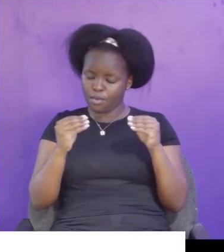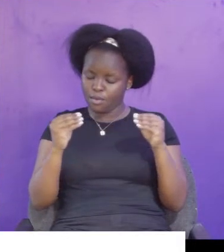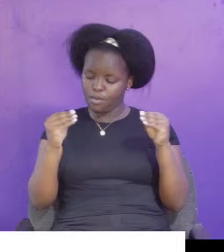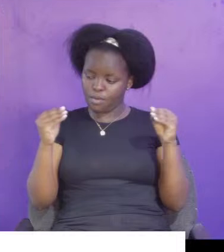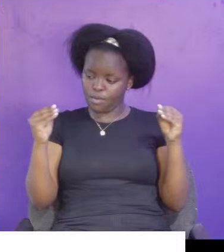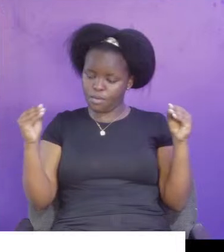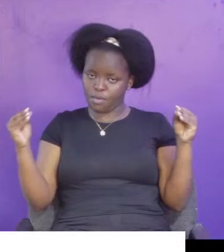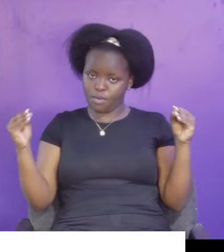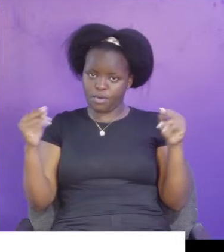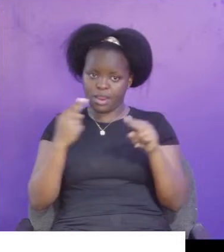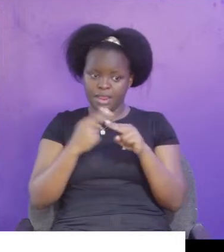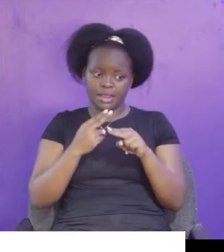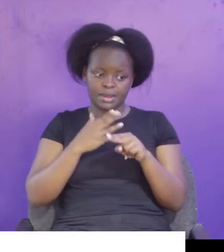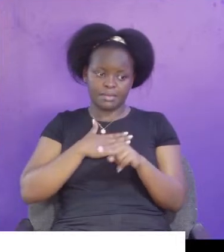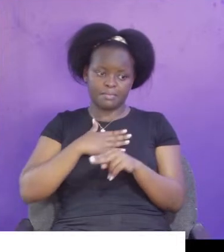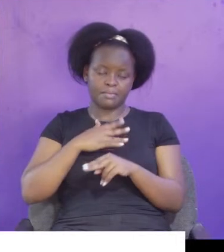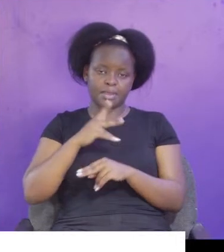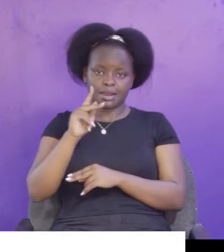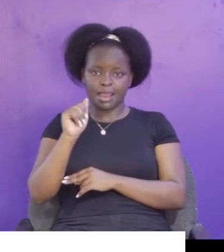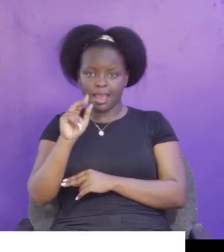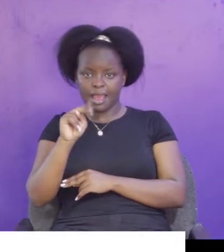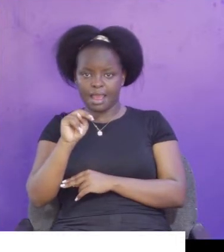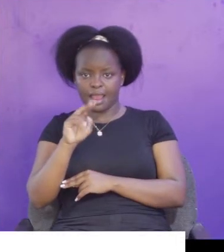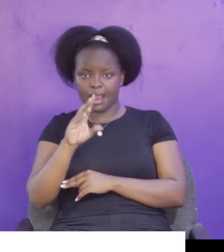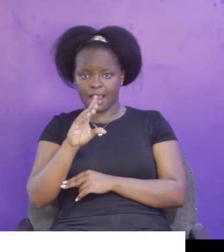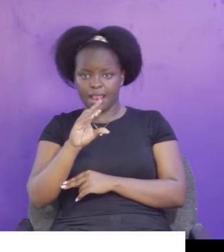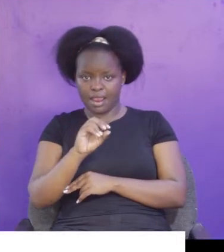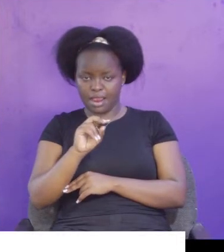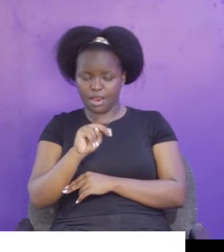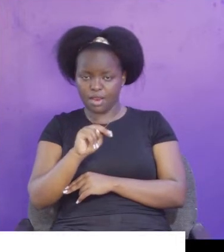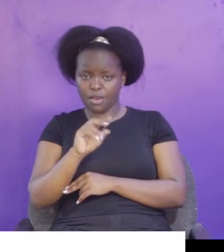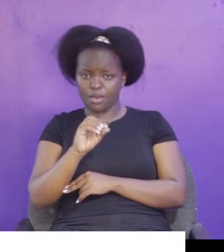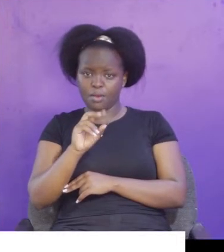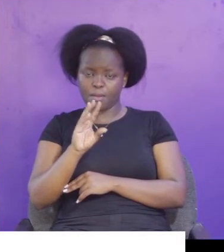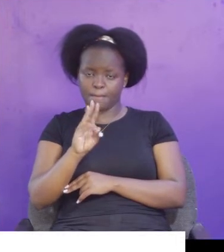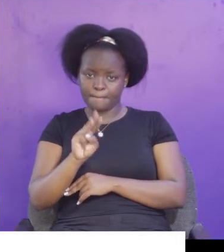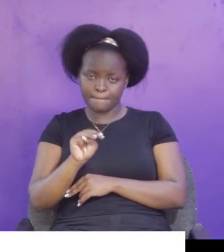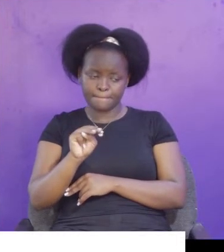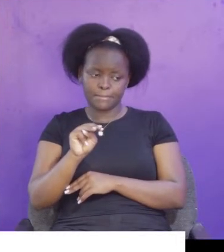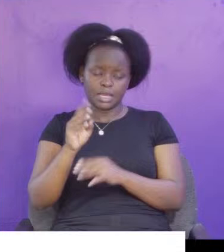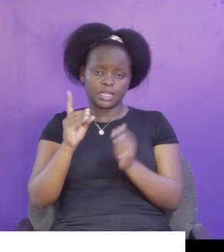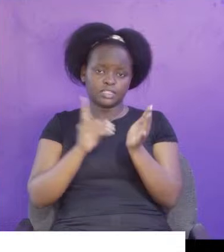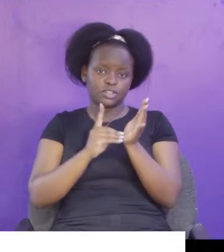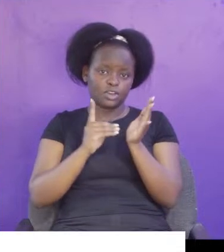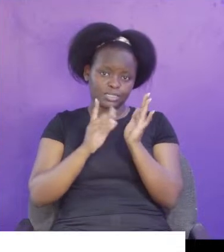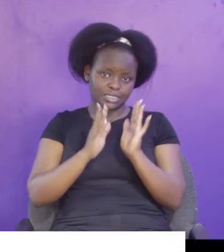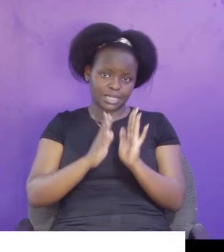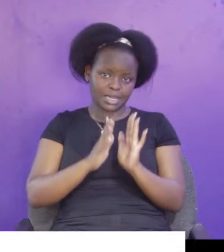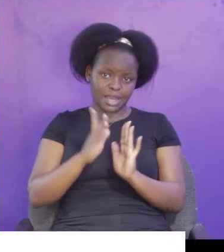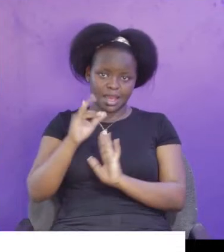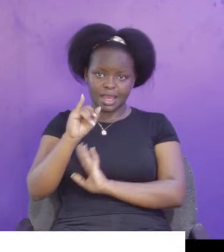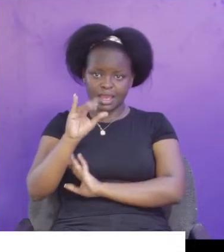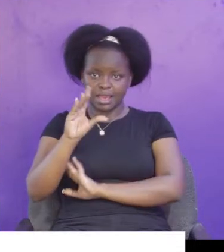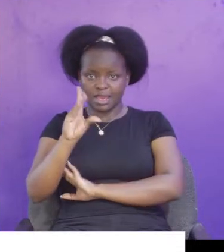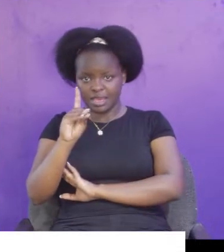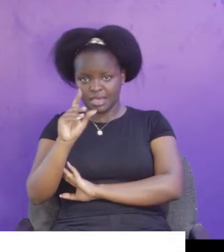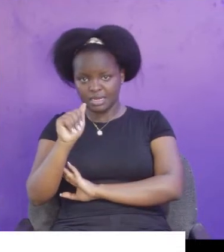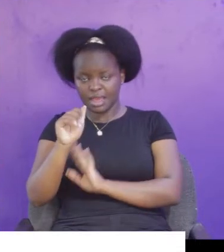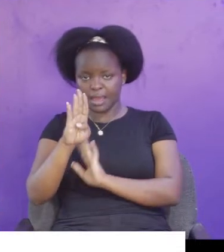me Canon Dr. Ida Betty Odinga